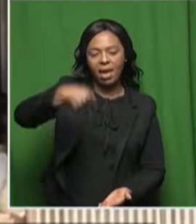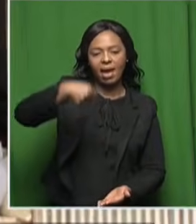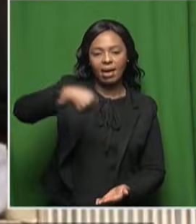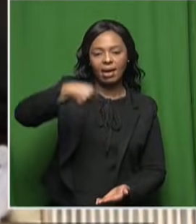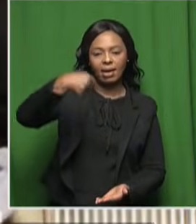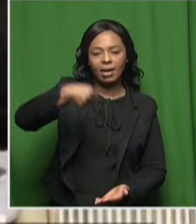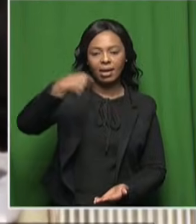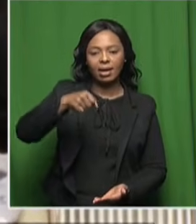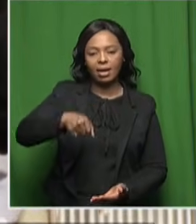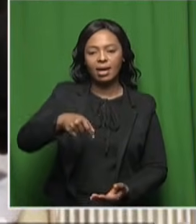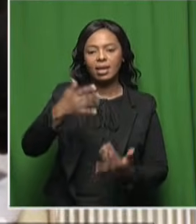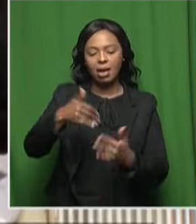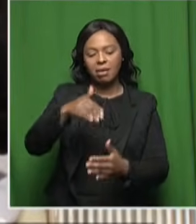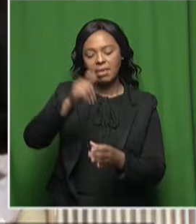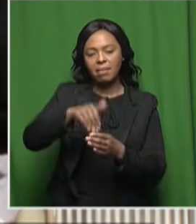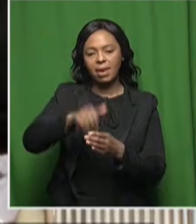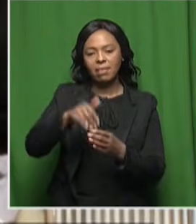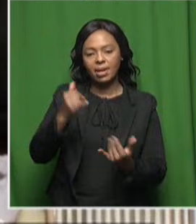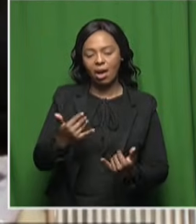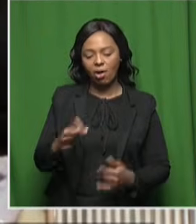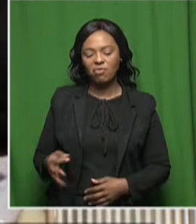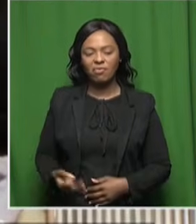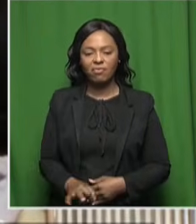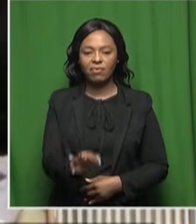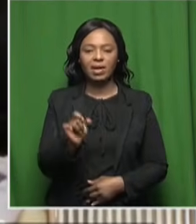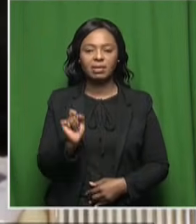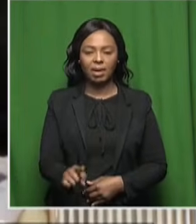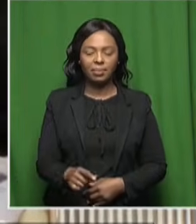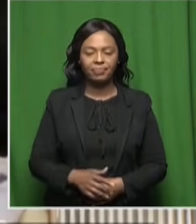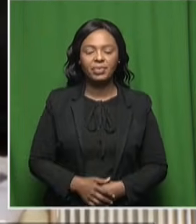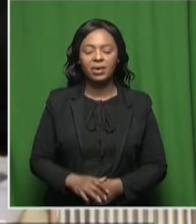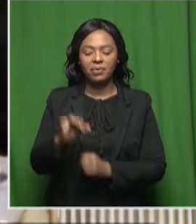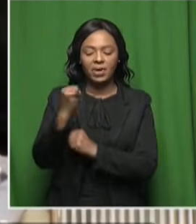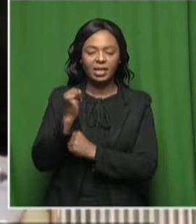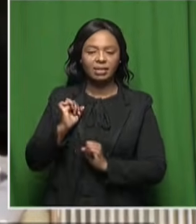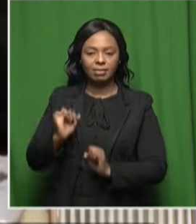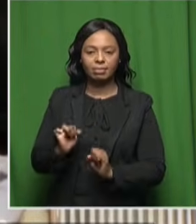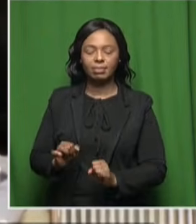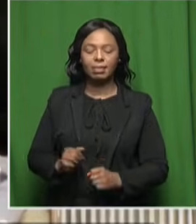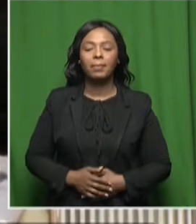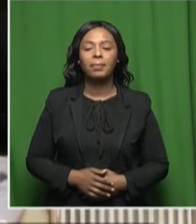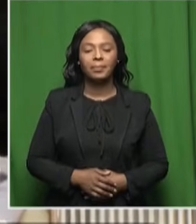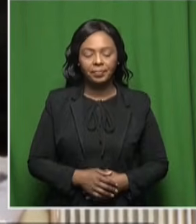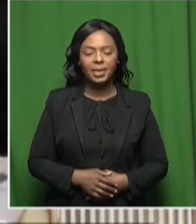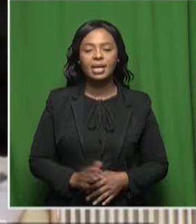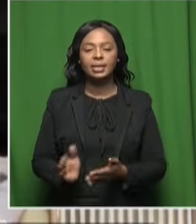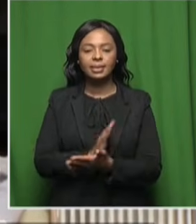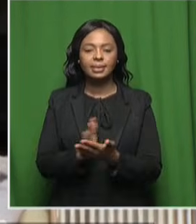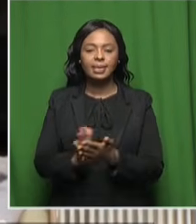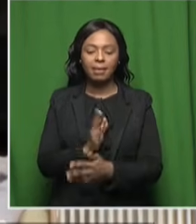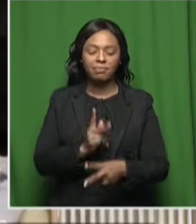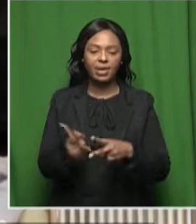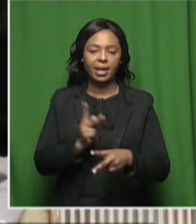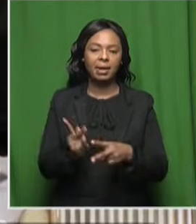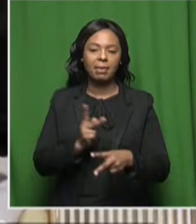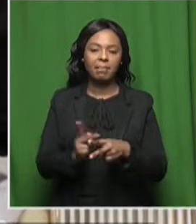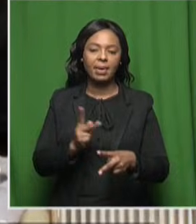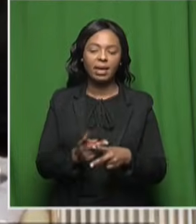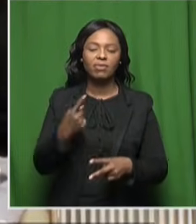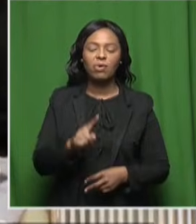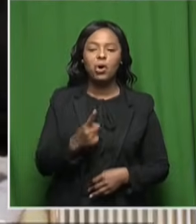saw some bokkoms busy being dried. We also saw some of those mullet actually being prepared in the salty